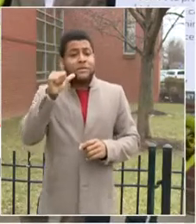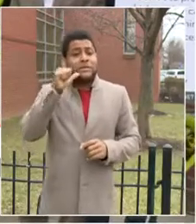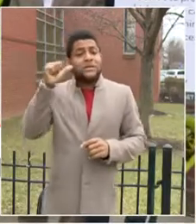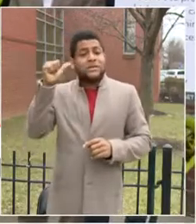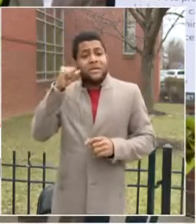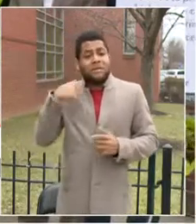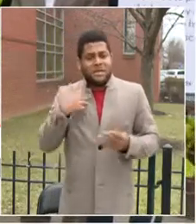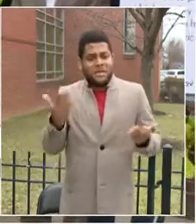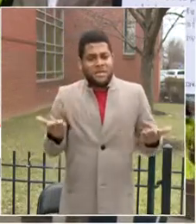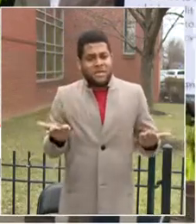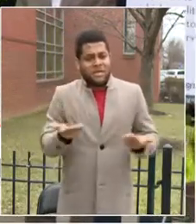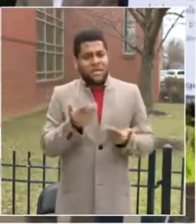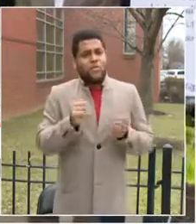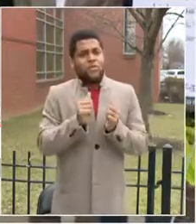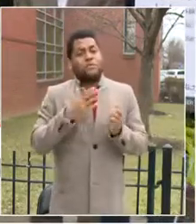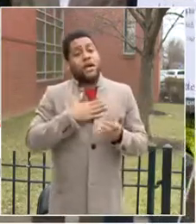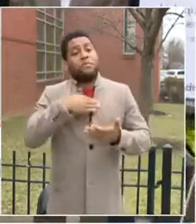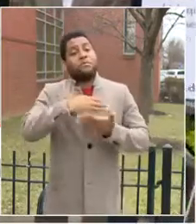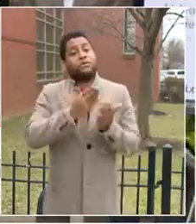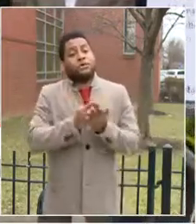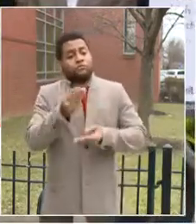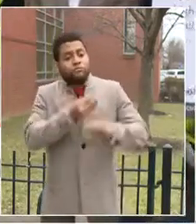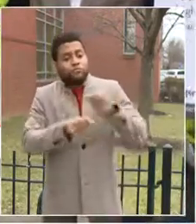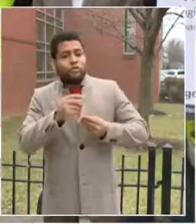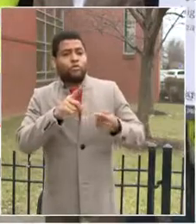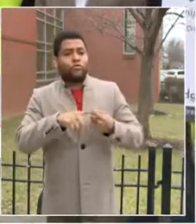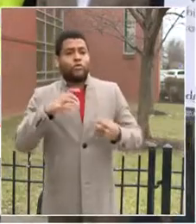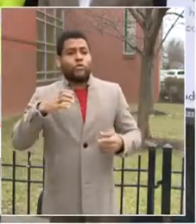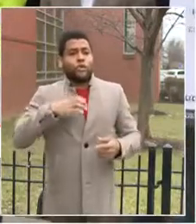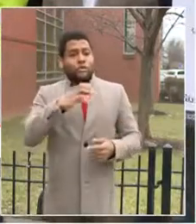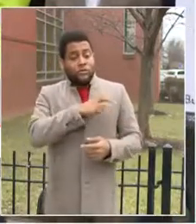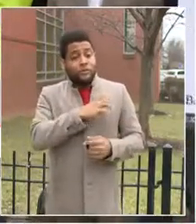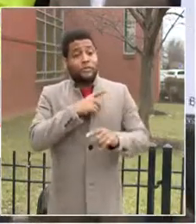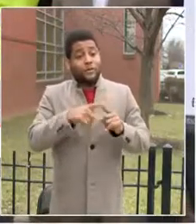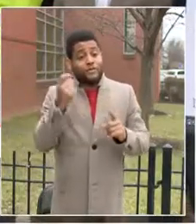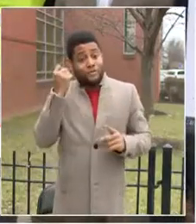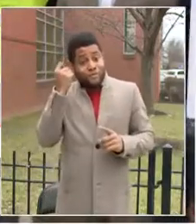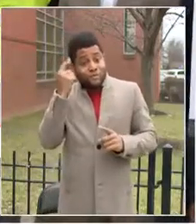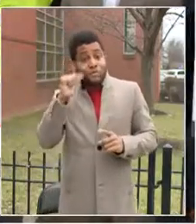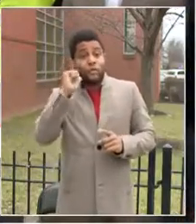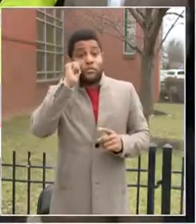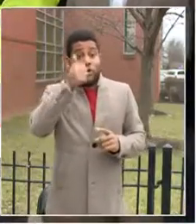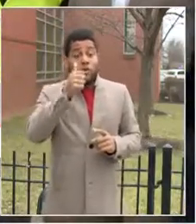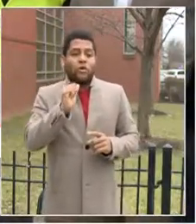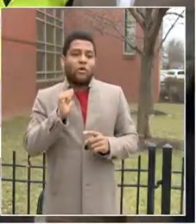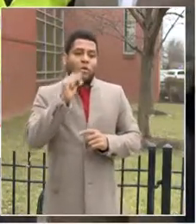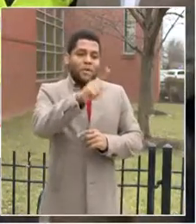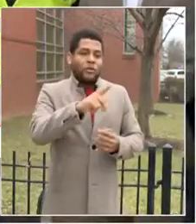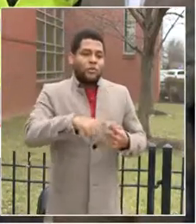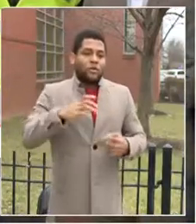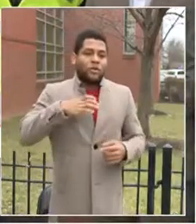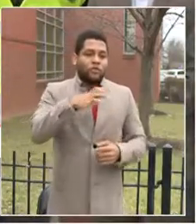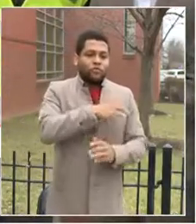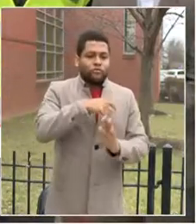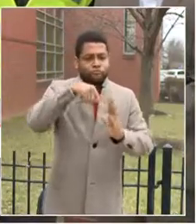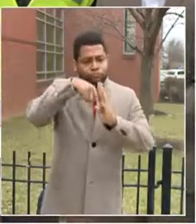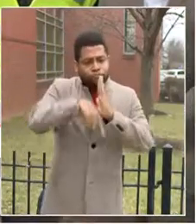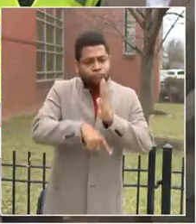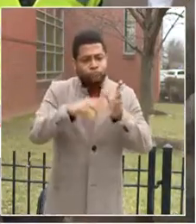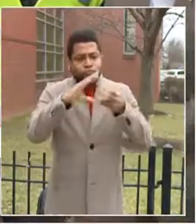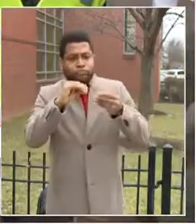the council. Tomorrow, I will go before the council to talk in more detail about that